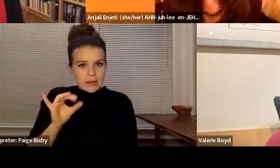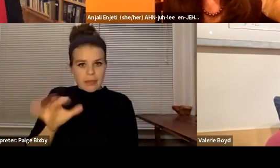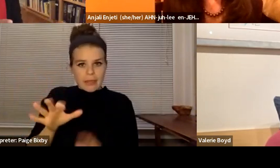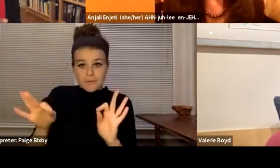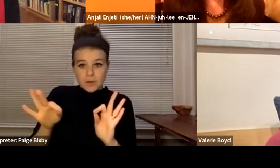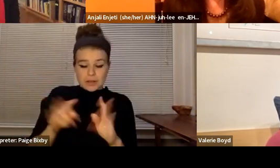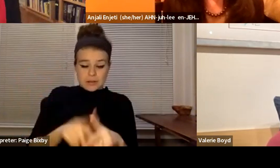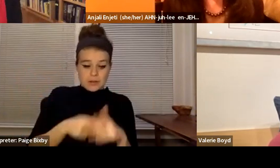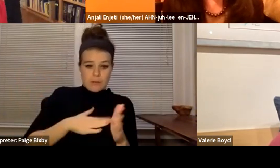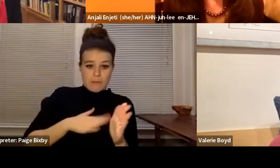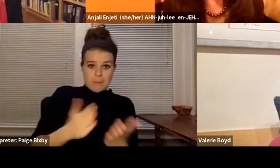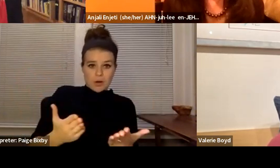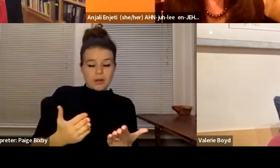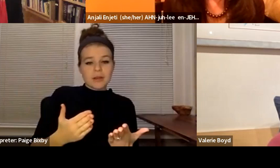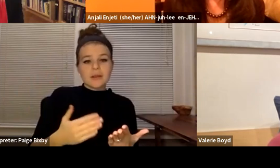of my book,